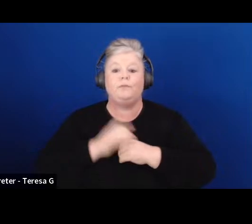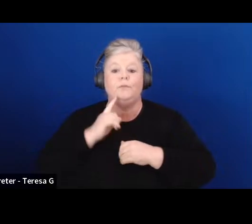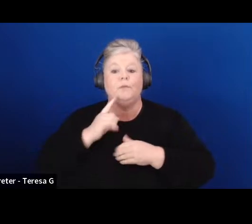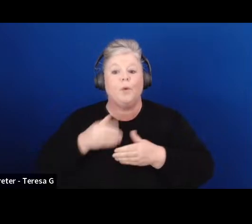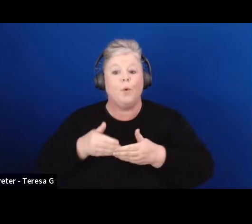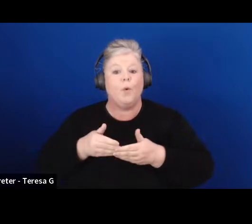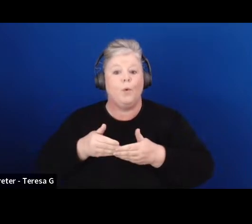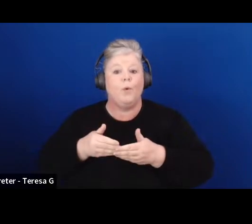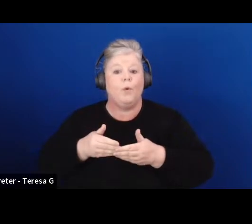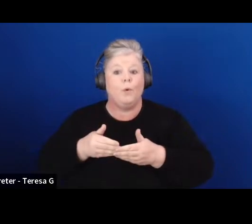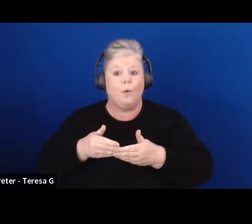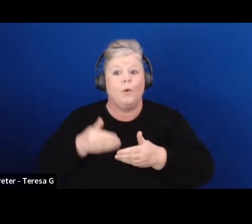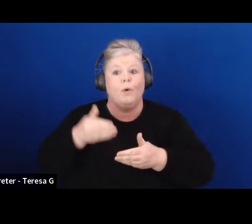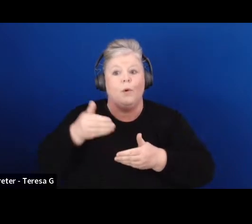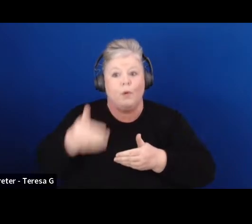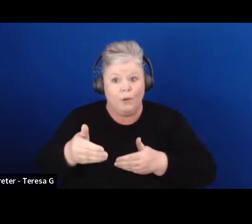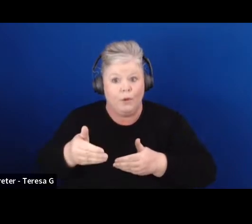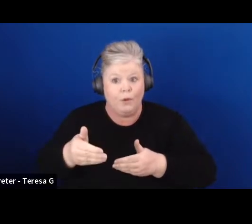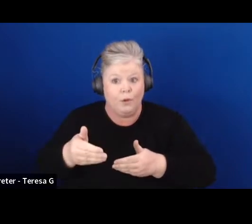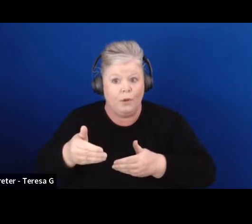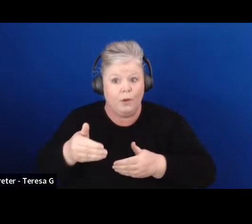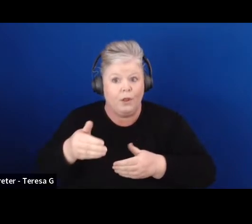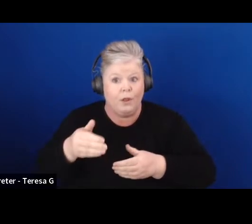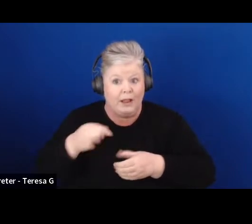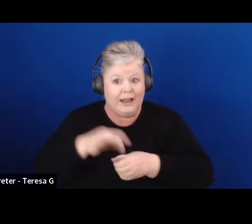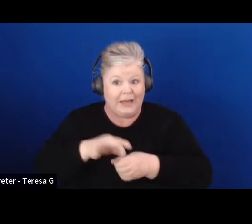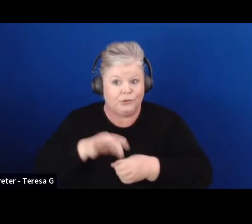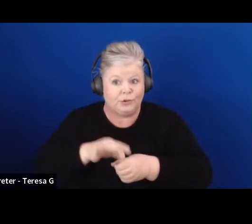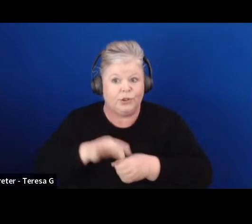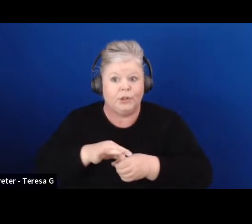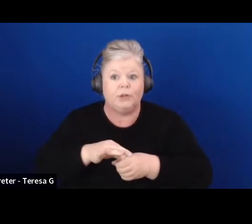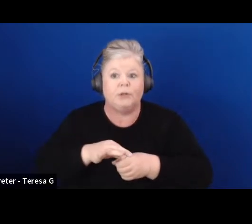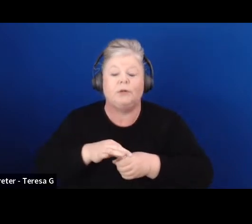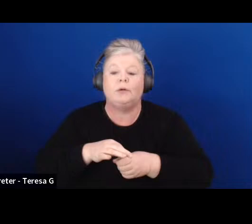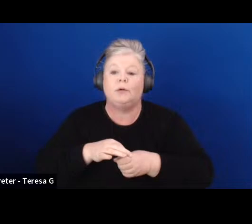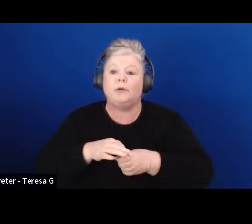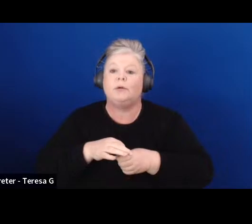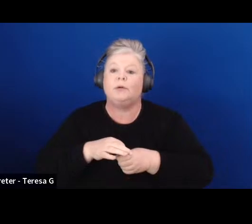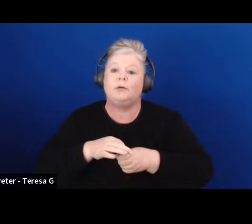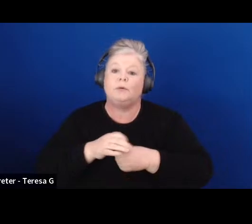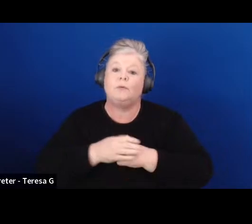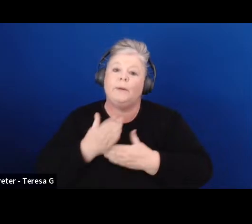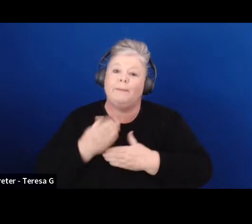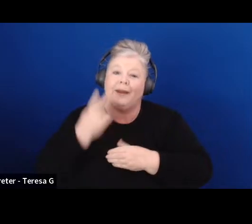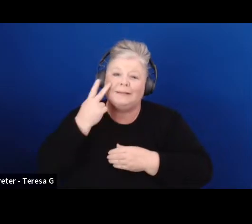this upcoming session, we are looking at a higher